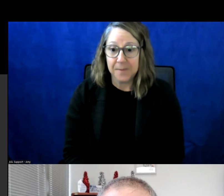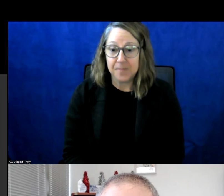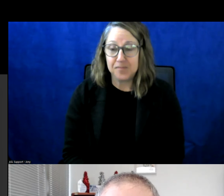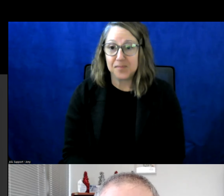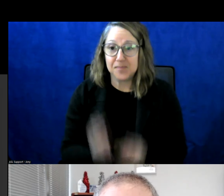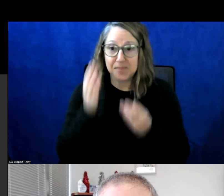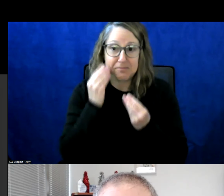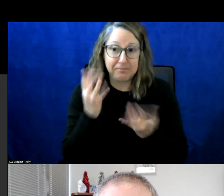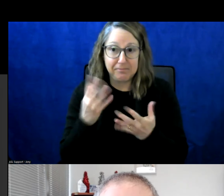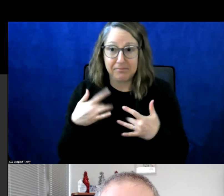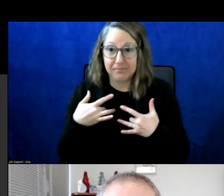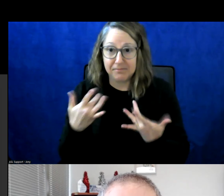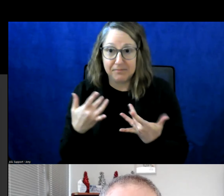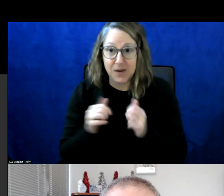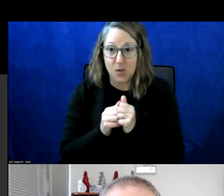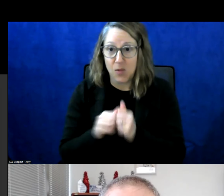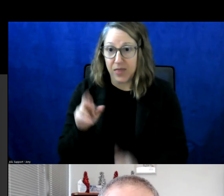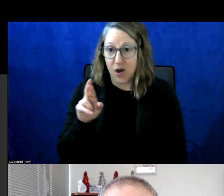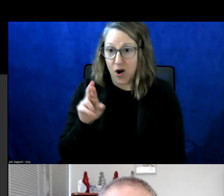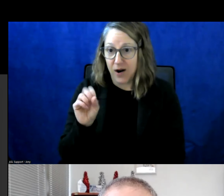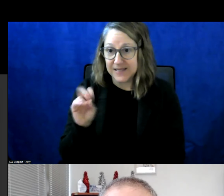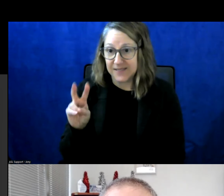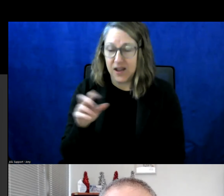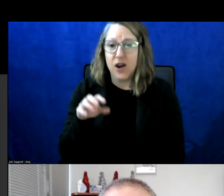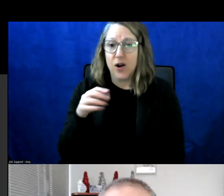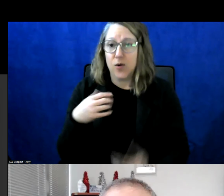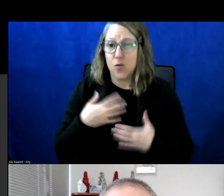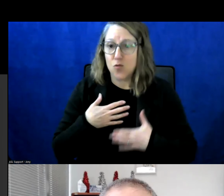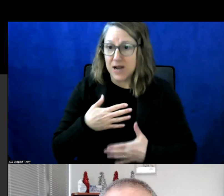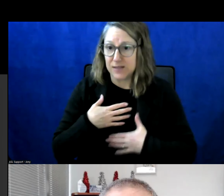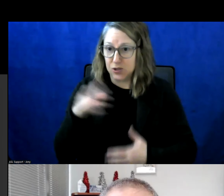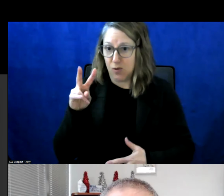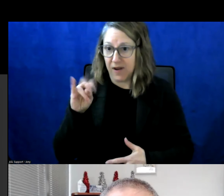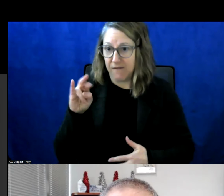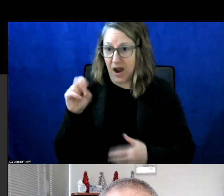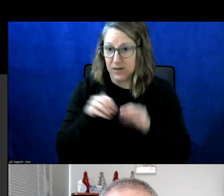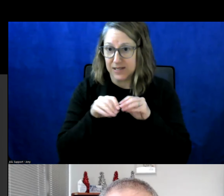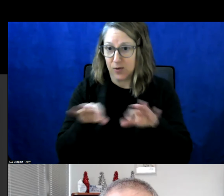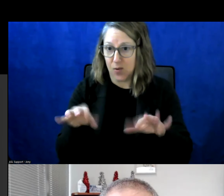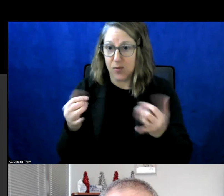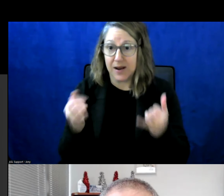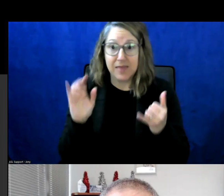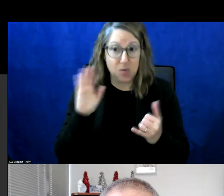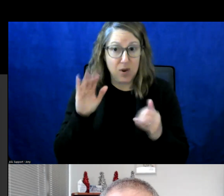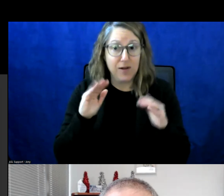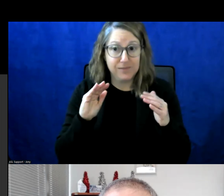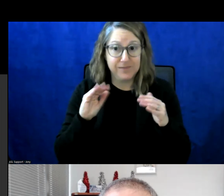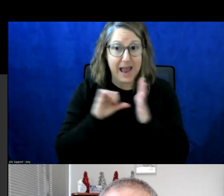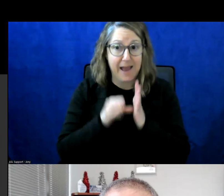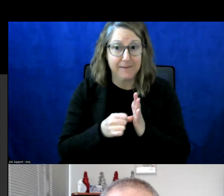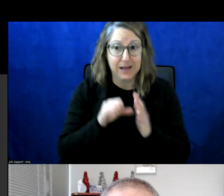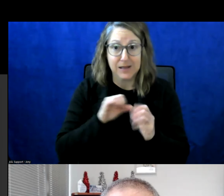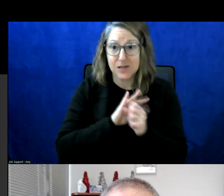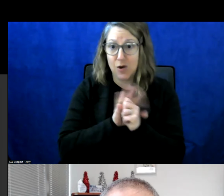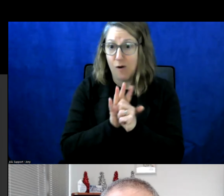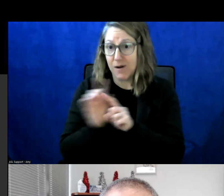on the respiratory viruses that are circulating. This will have a strong focus on COVID. I will mention RSV